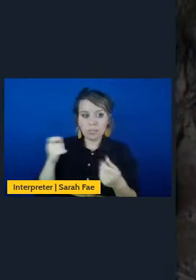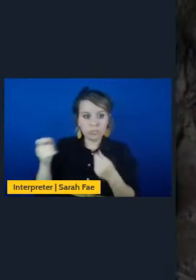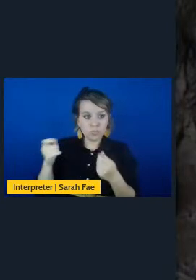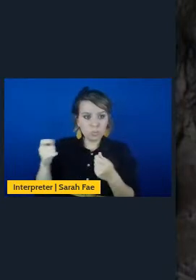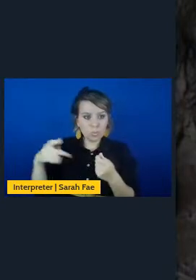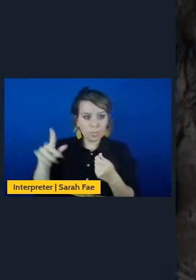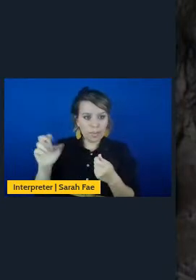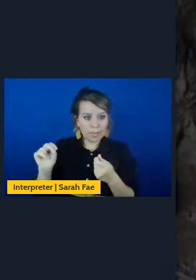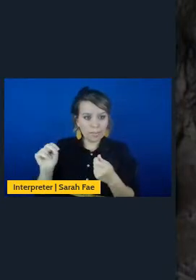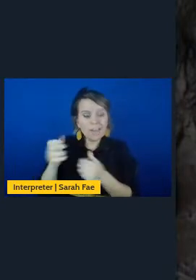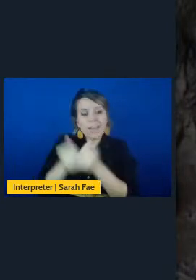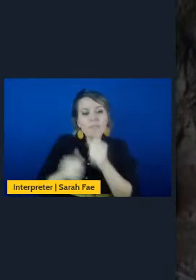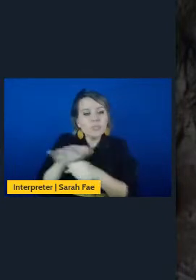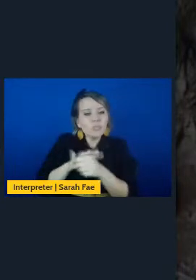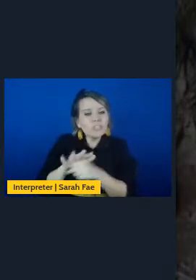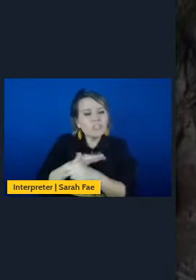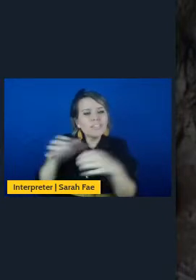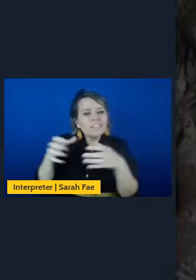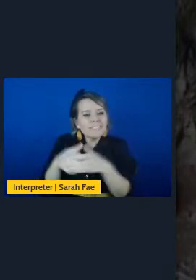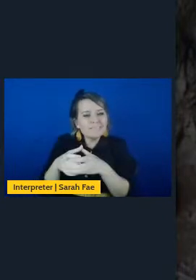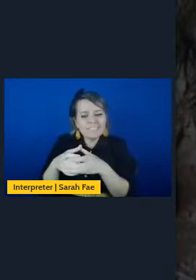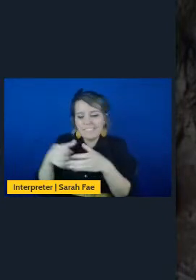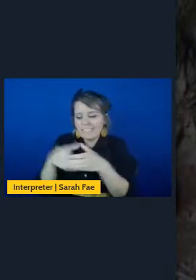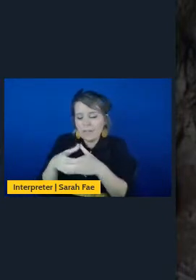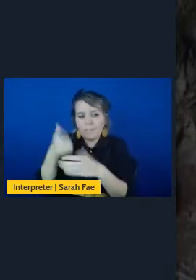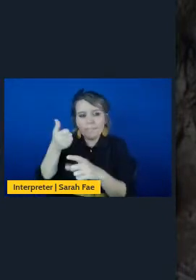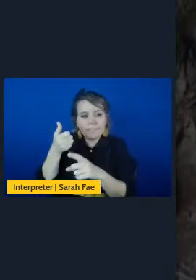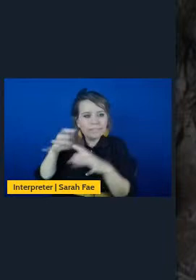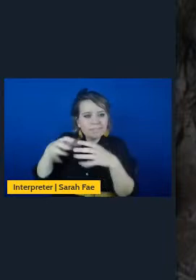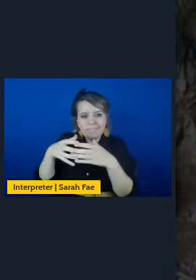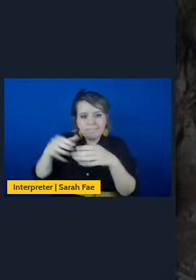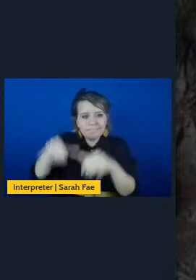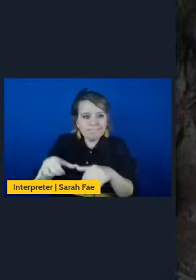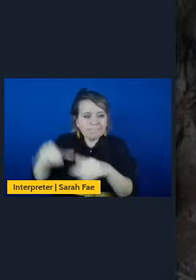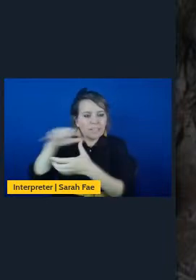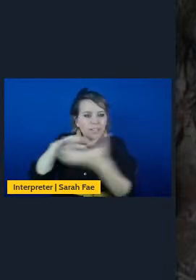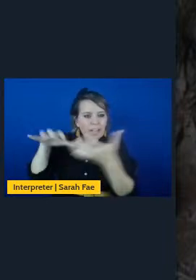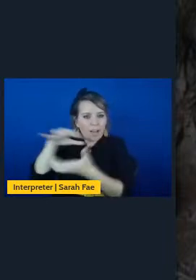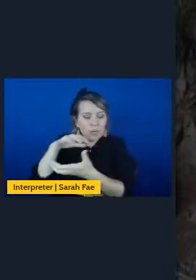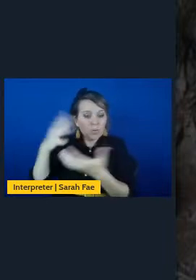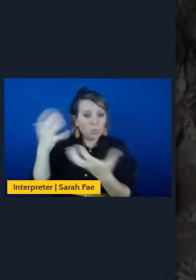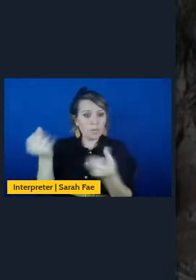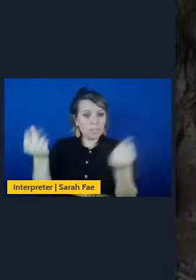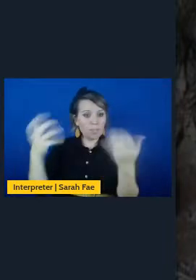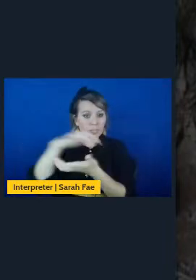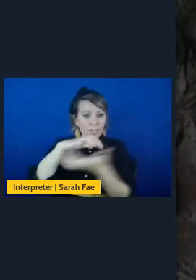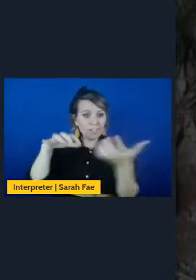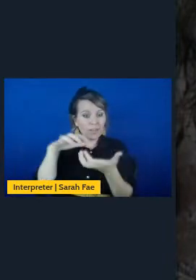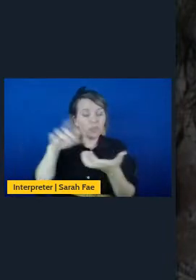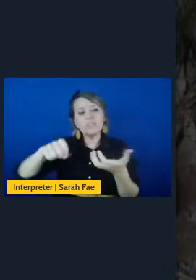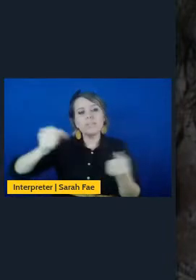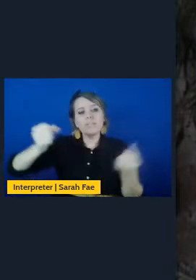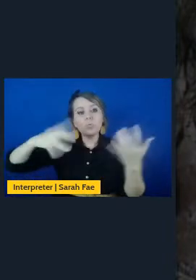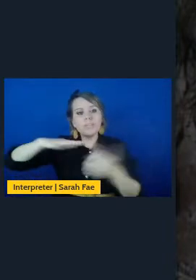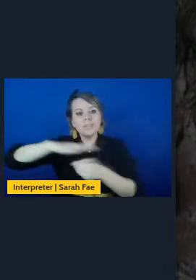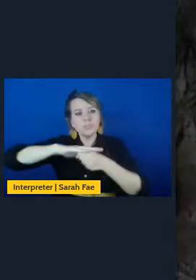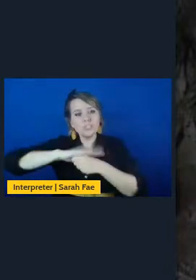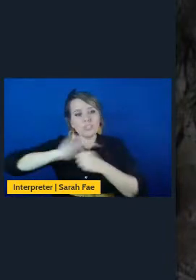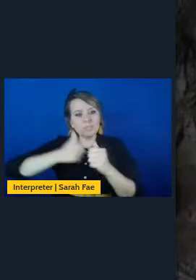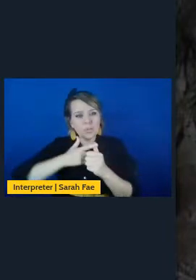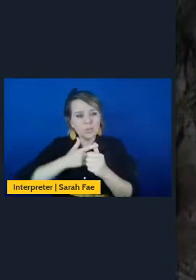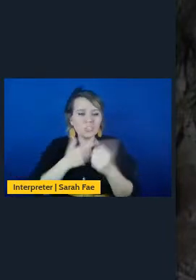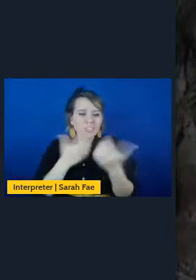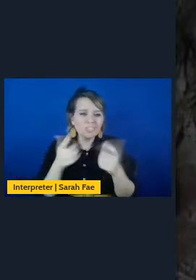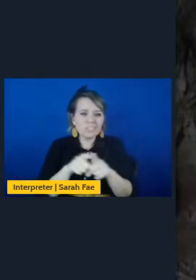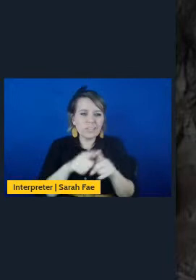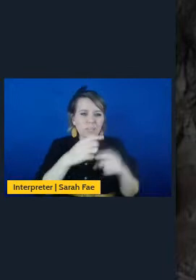is sort of its own self-contained cloud. If you want to go multi-cloud, go multi-region first, you're going to hit a lot of the same issues. Now, this does have its drawbacks, but